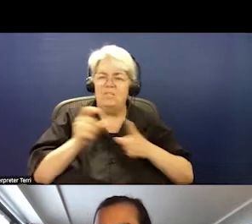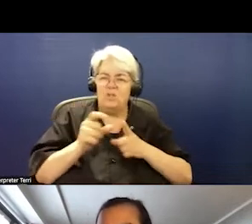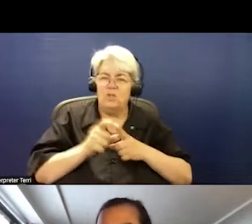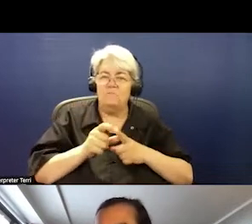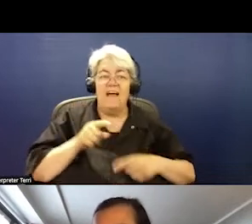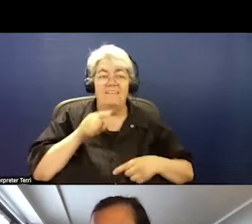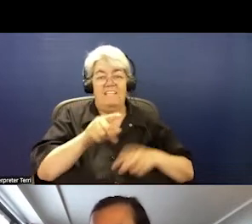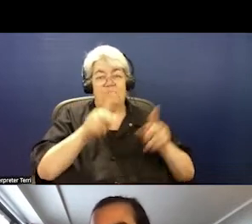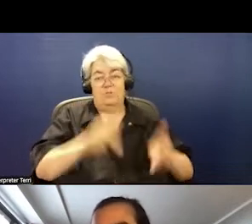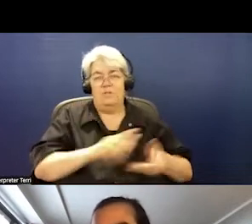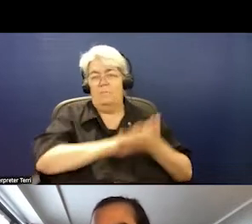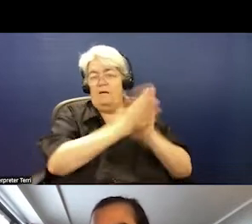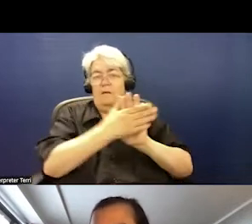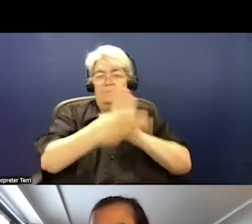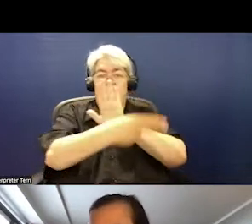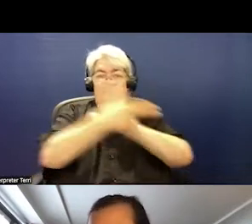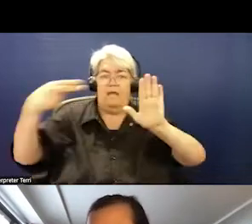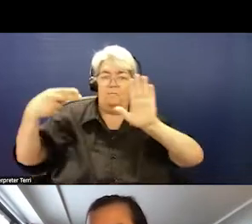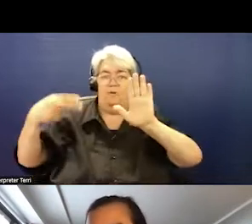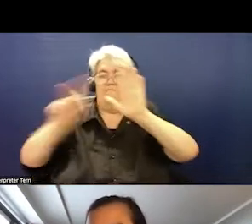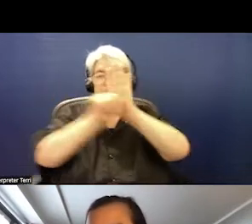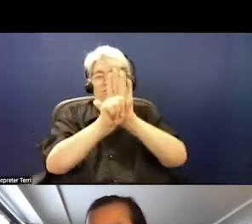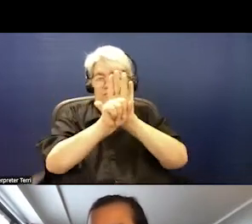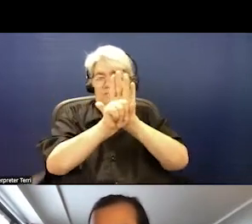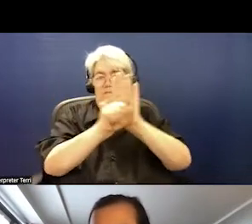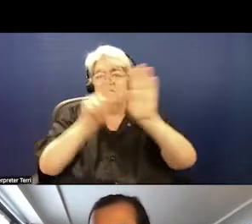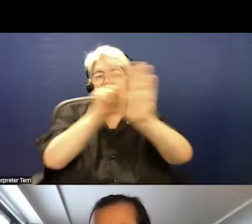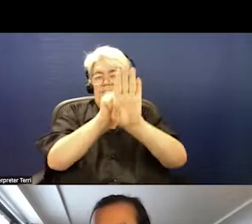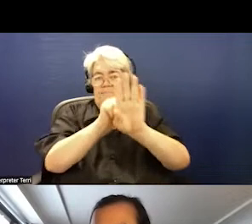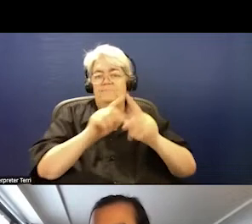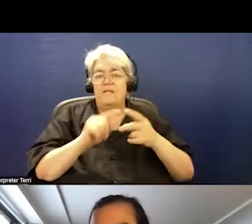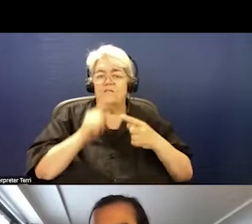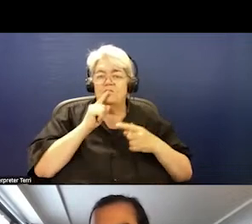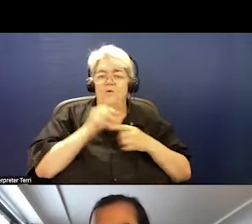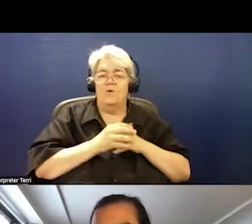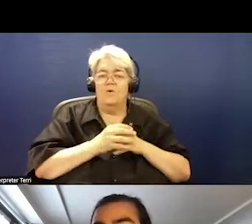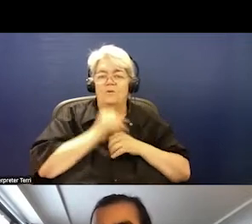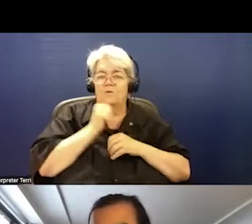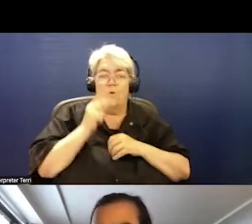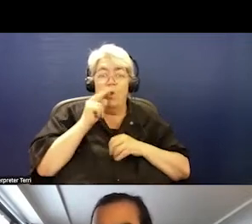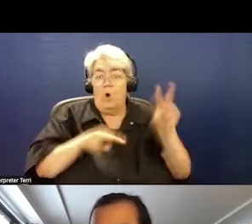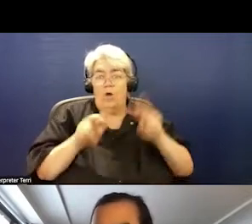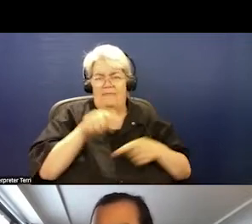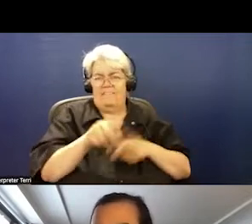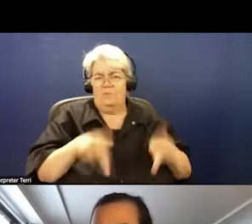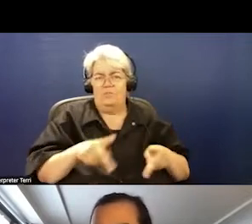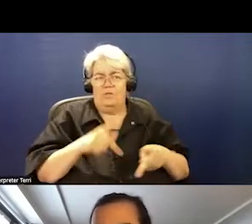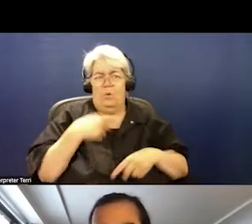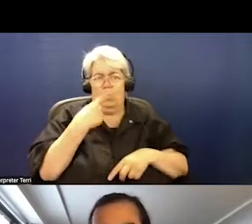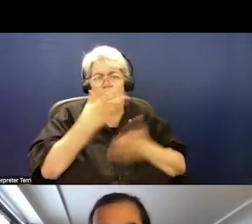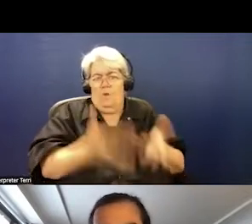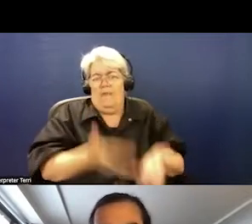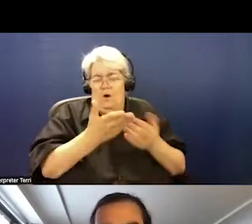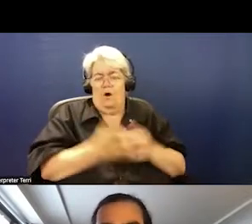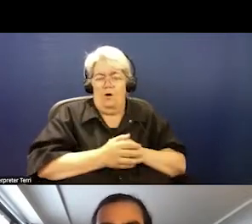the person by part of them, but not wanting to define a person wholly by certain of